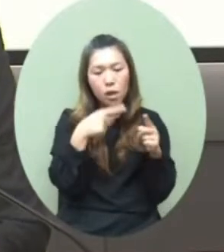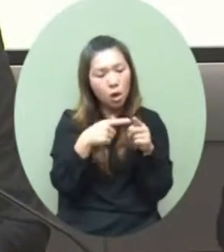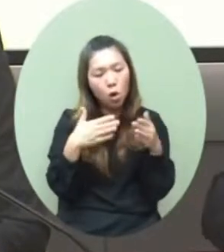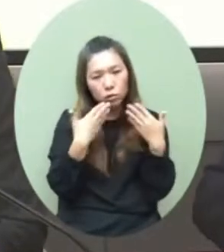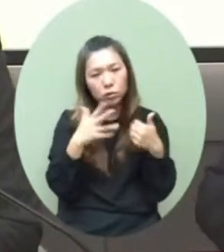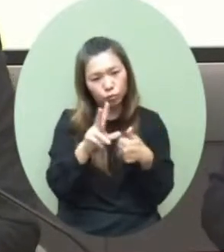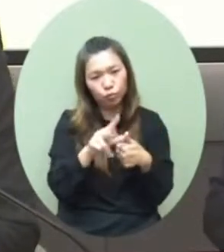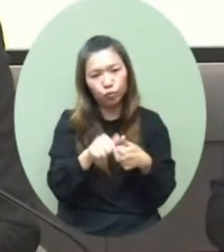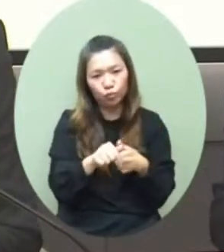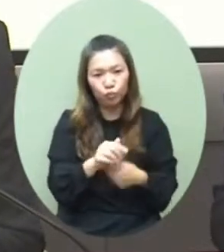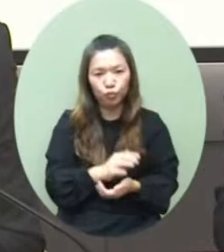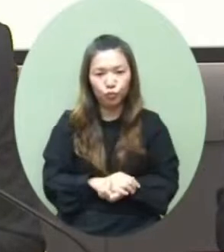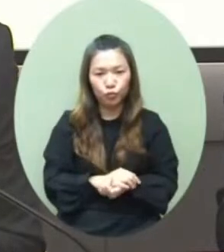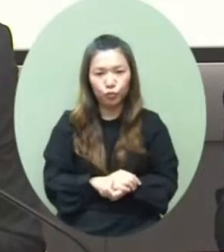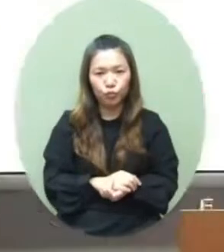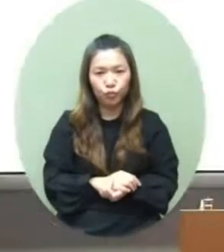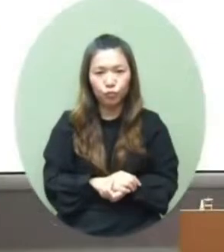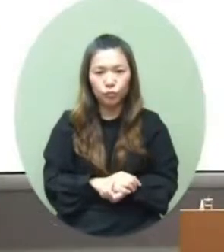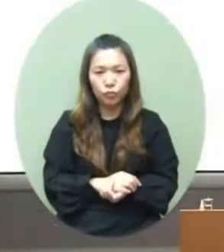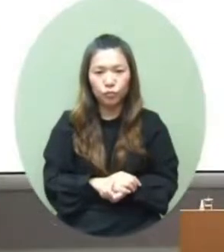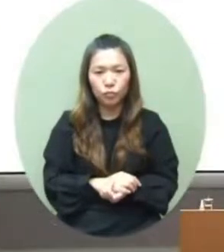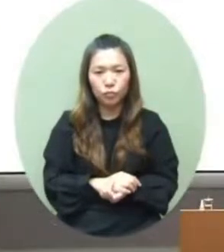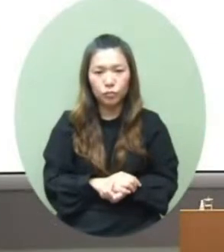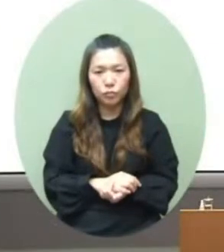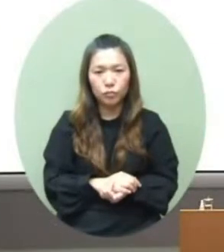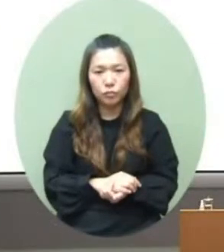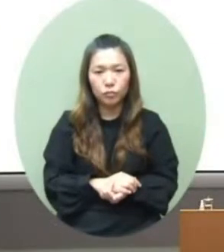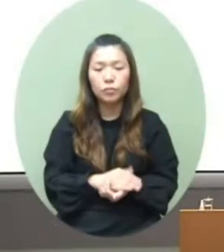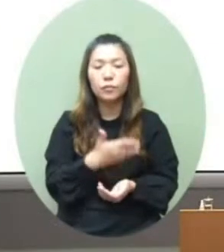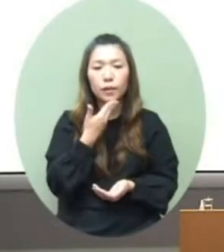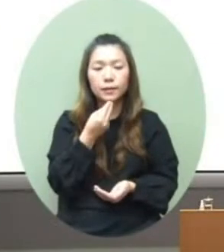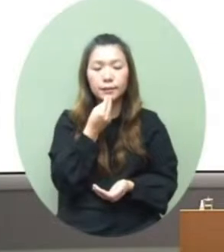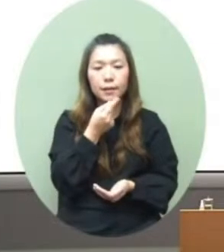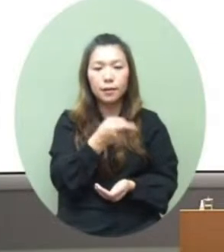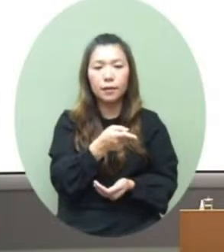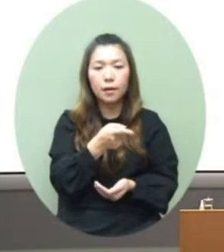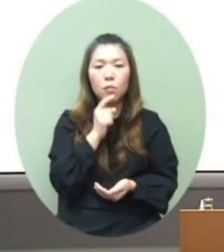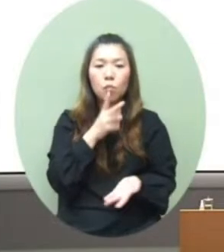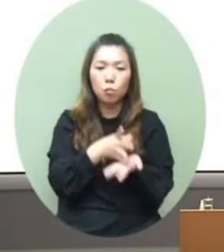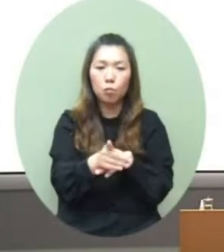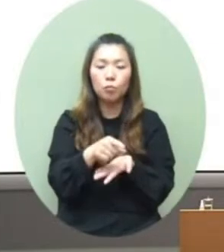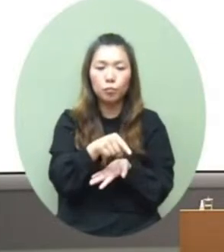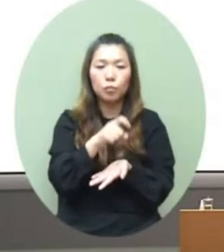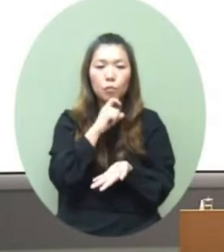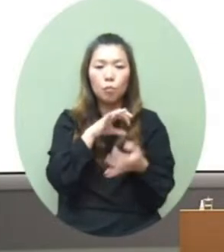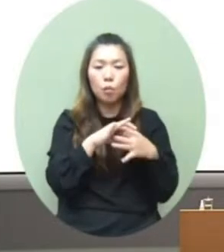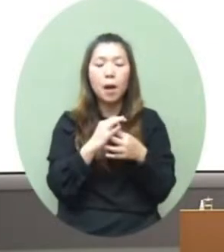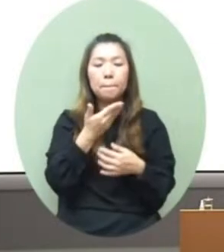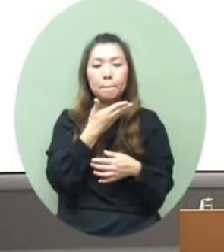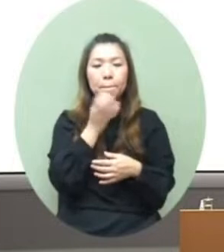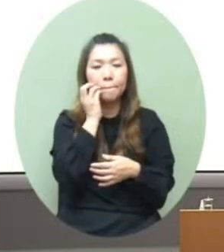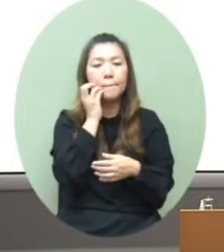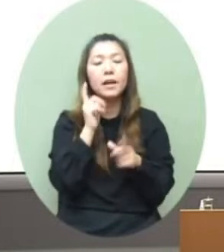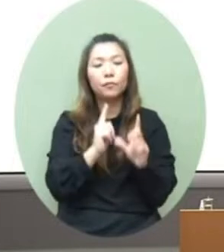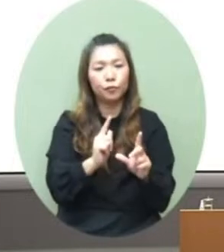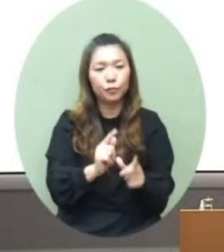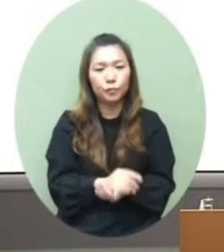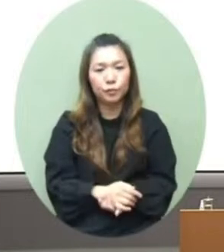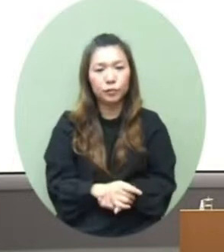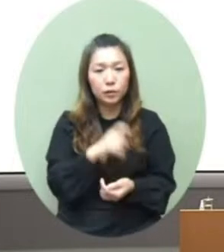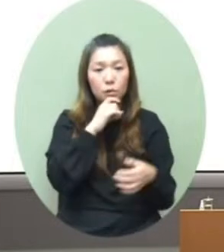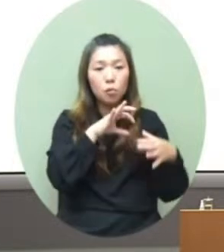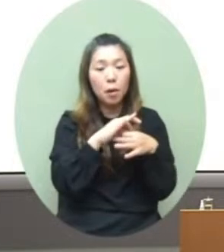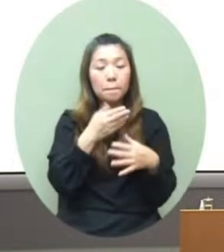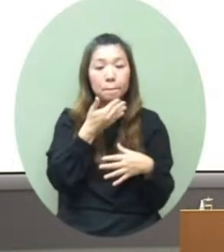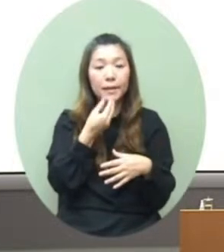in all, the goal of the campaign is to bring joy to Hong Kong residents. The Gourmet Marketplace,